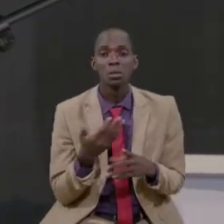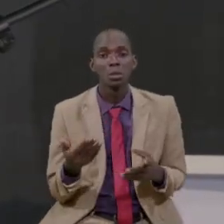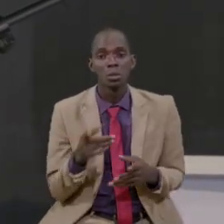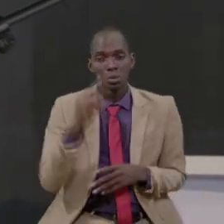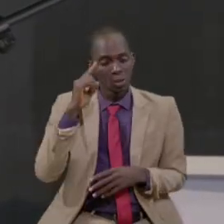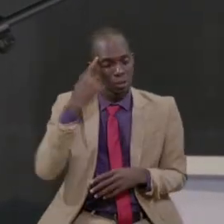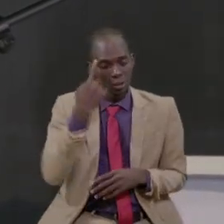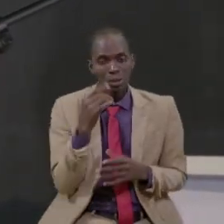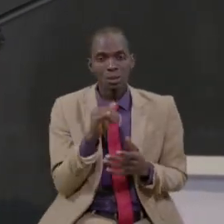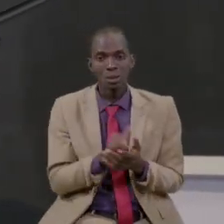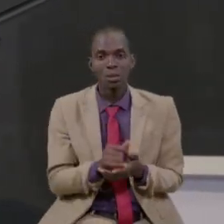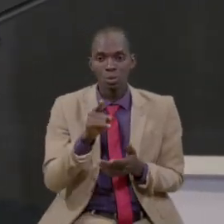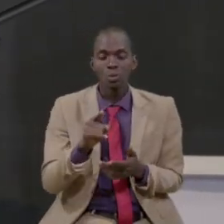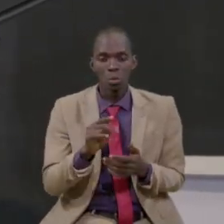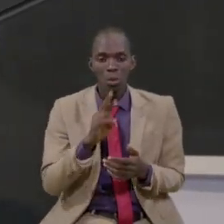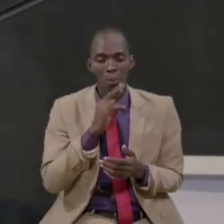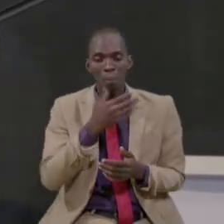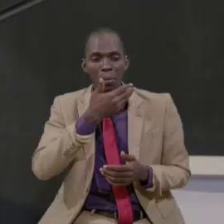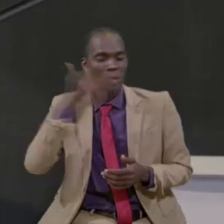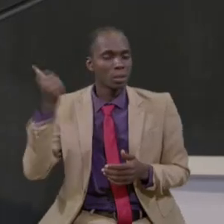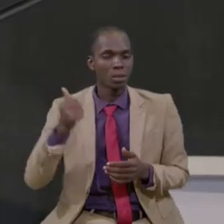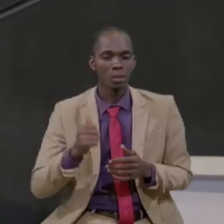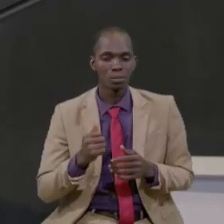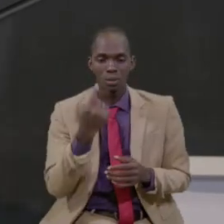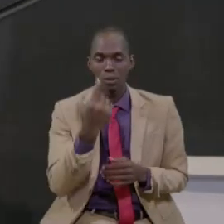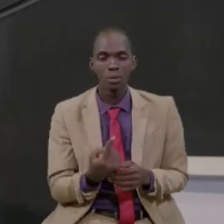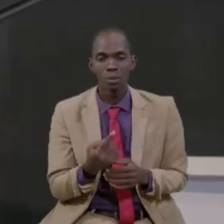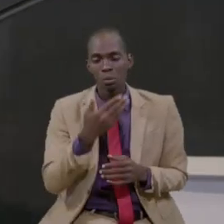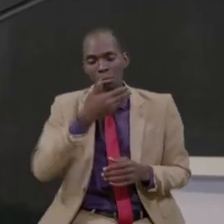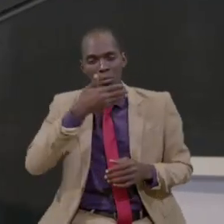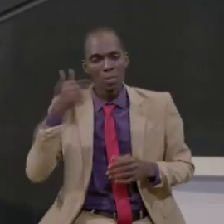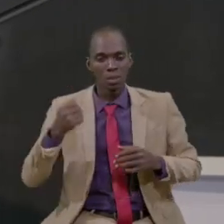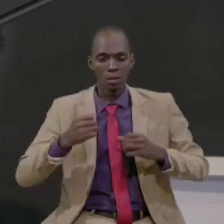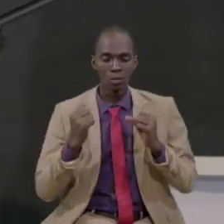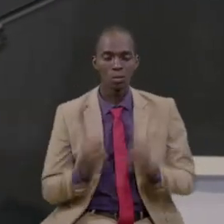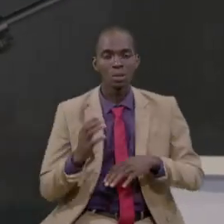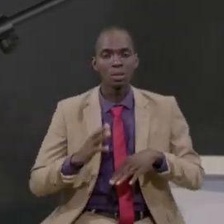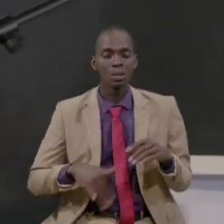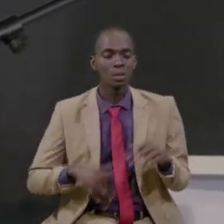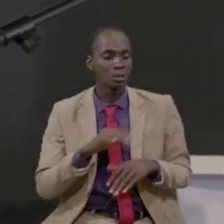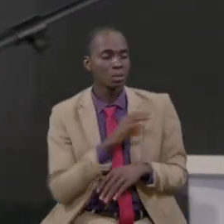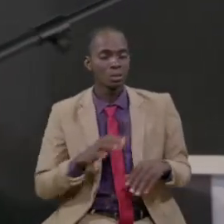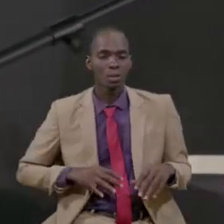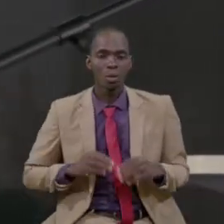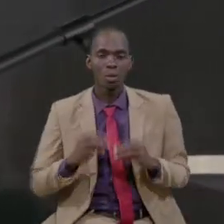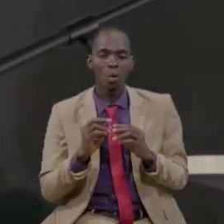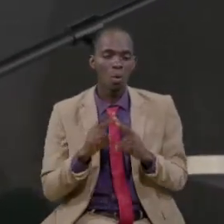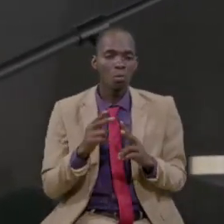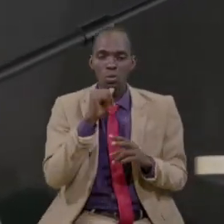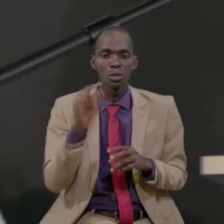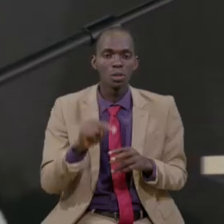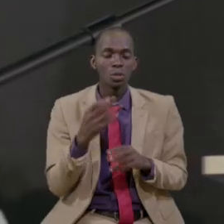prayer? Do I need prayer? The priestly prayer of Christ? Do I need prayer?